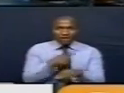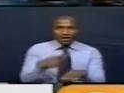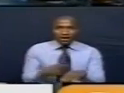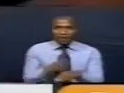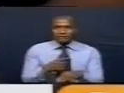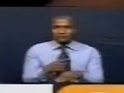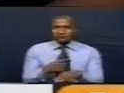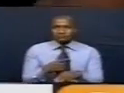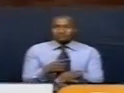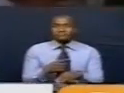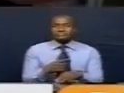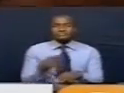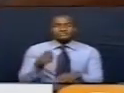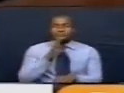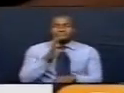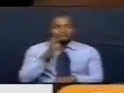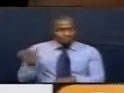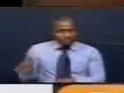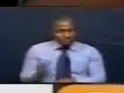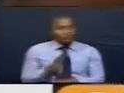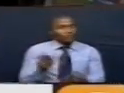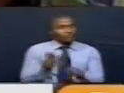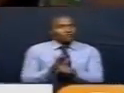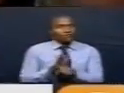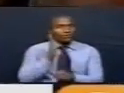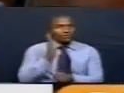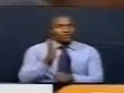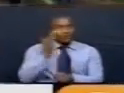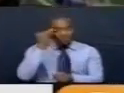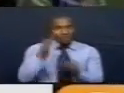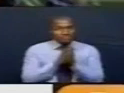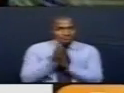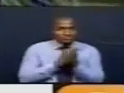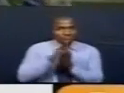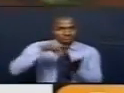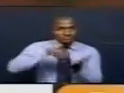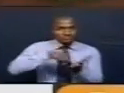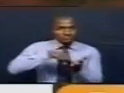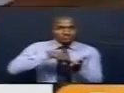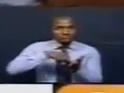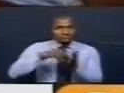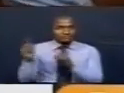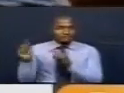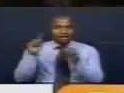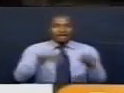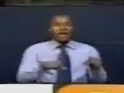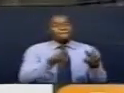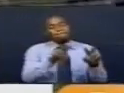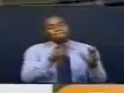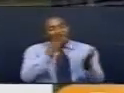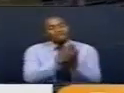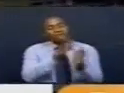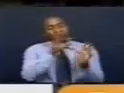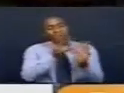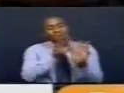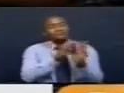from about midnight, I expect this room to be quite full, as aspirants will be coming here to verify the information that they are getting, to verify their votes, to verify what is